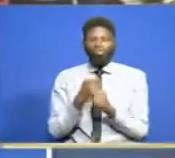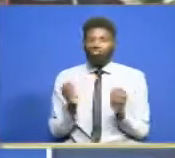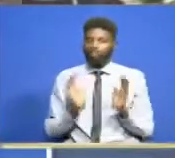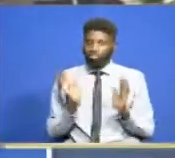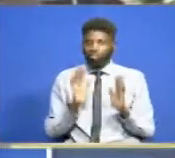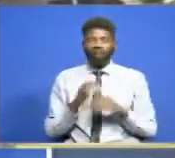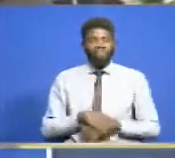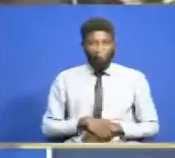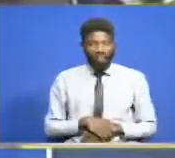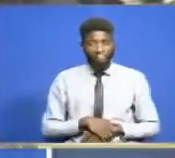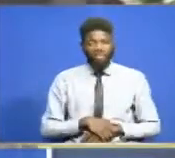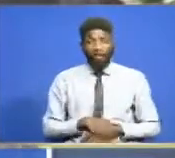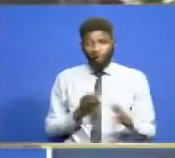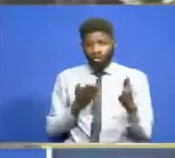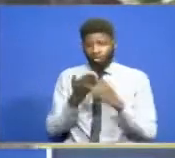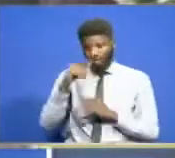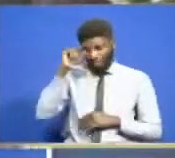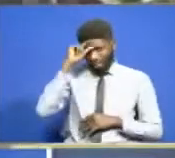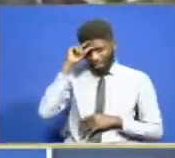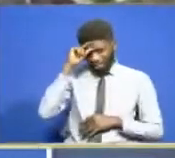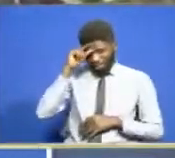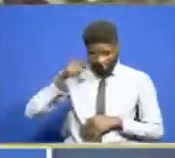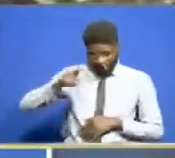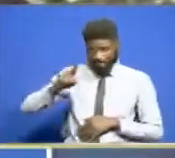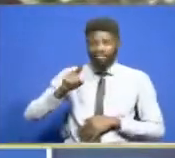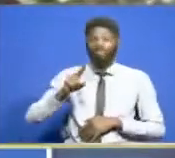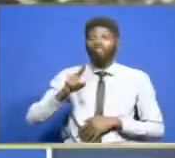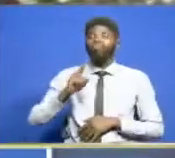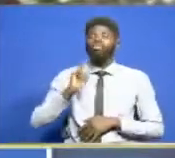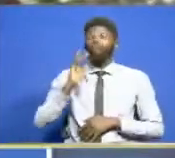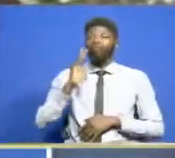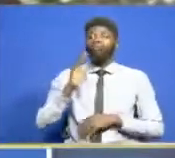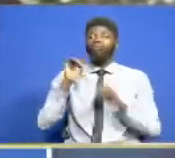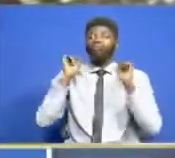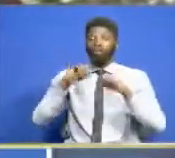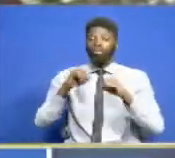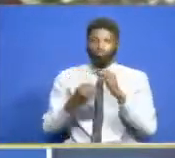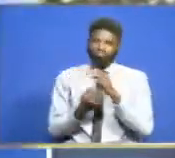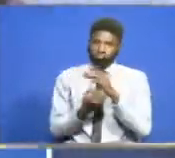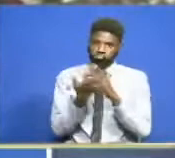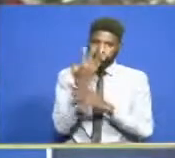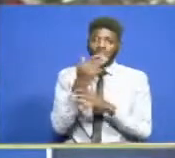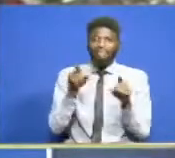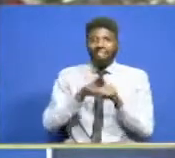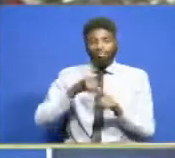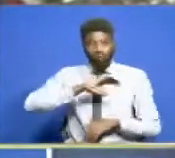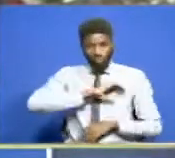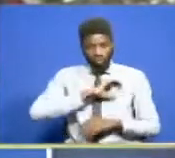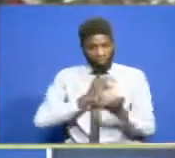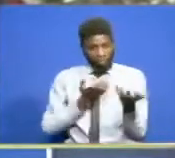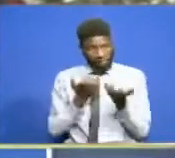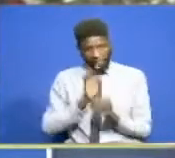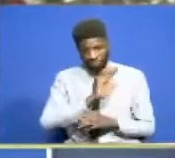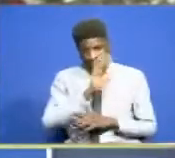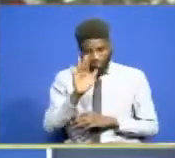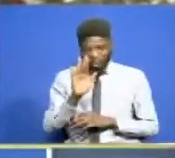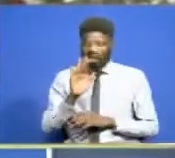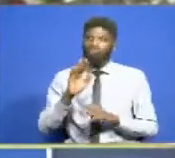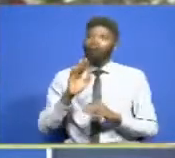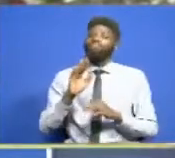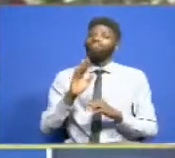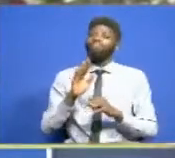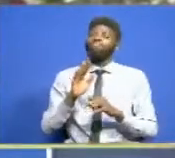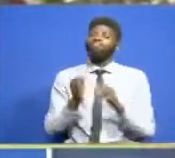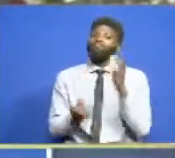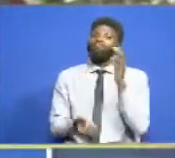through government intervention to enable them now to be able to grow and run their own business and manufacture